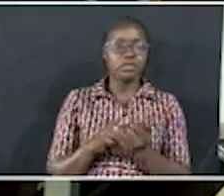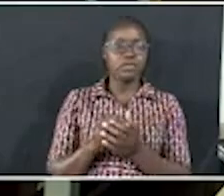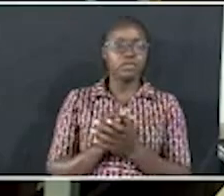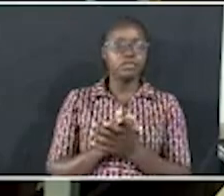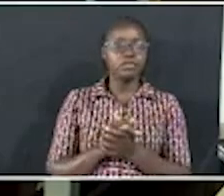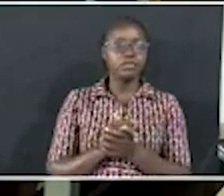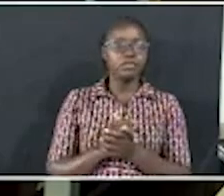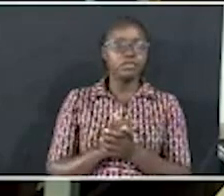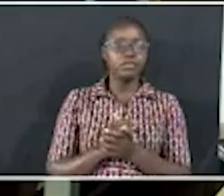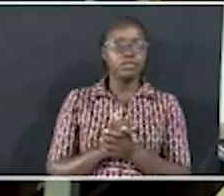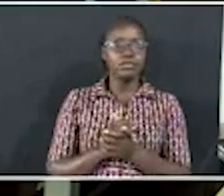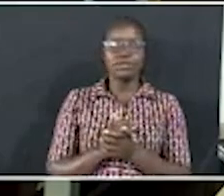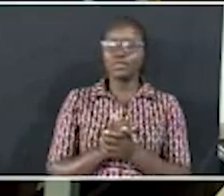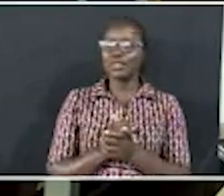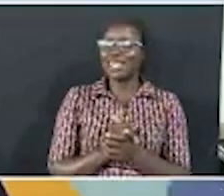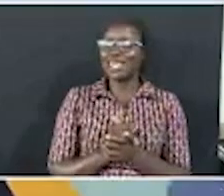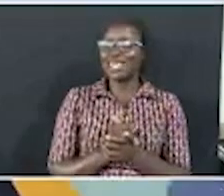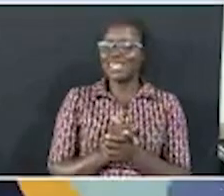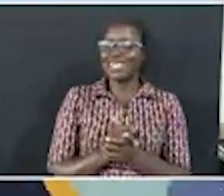Oh, you are there.